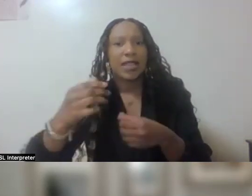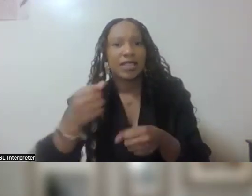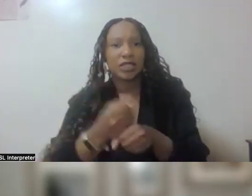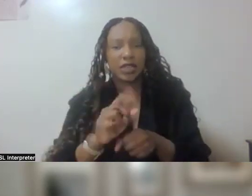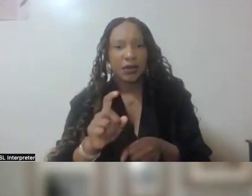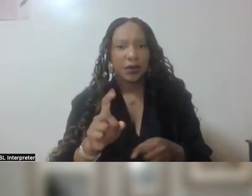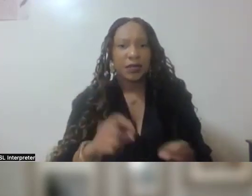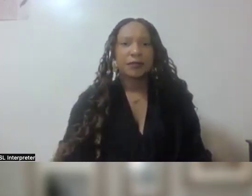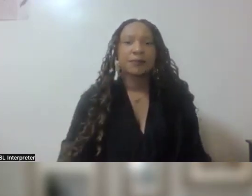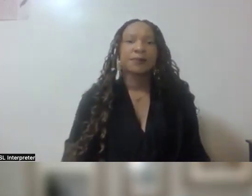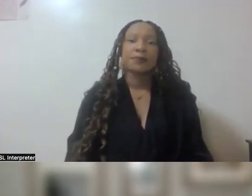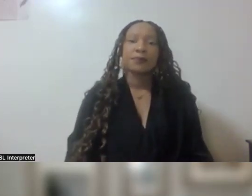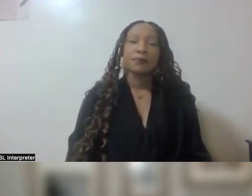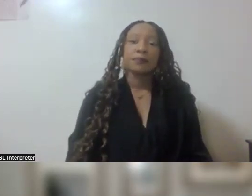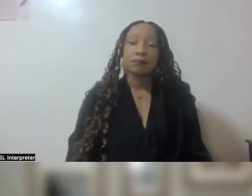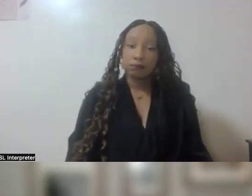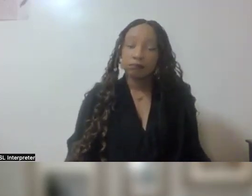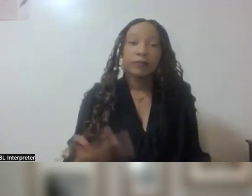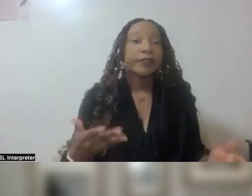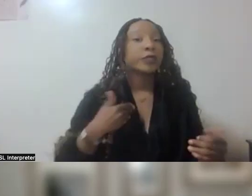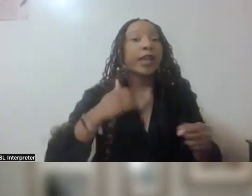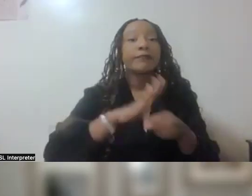Sorry, our budget is funded.